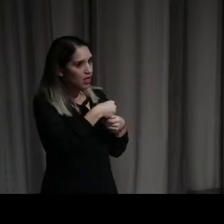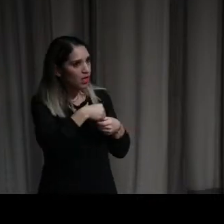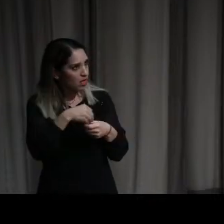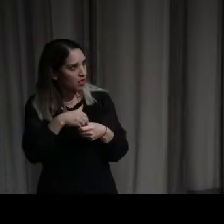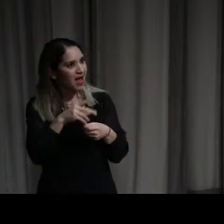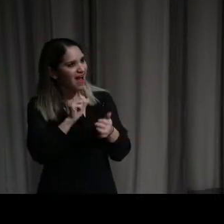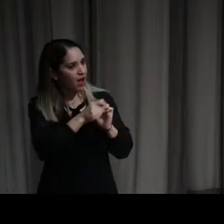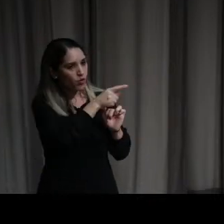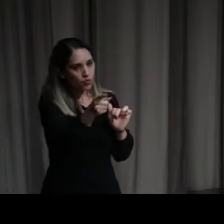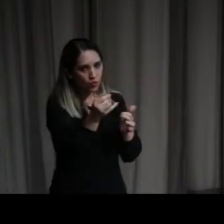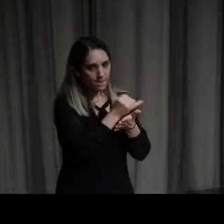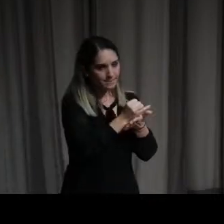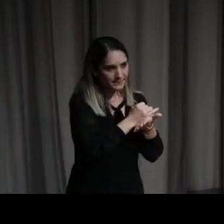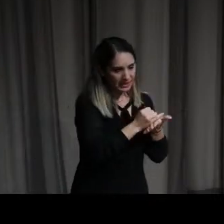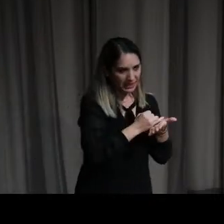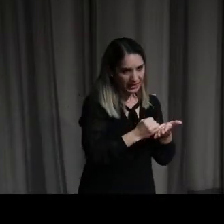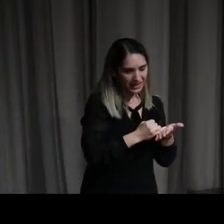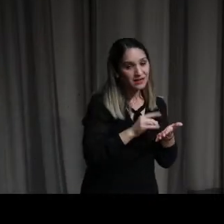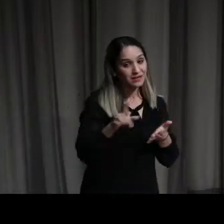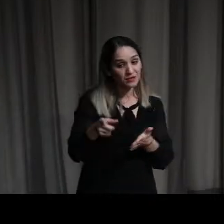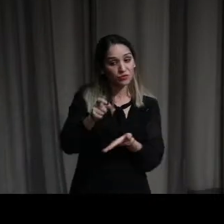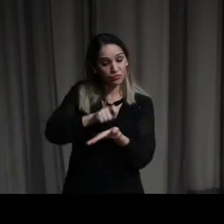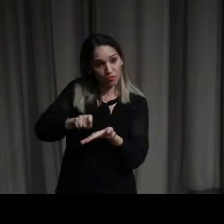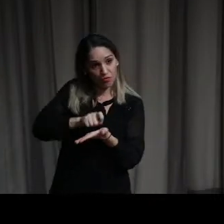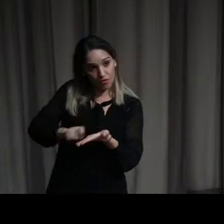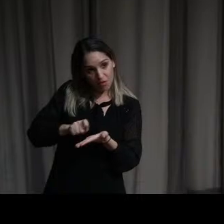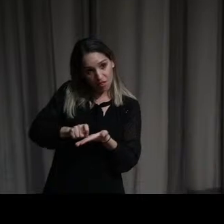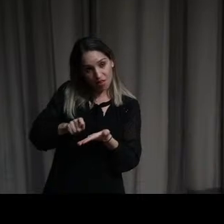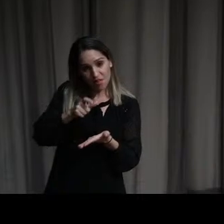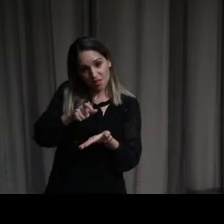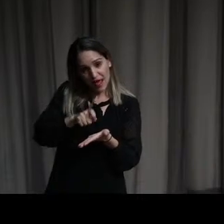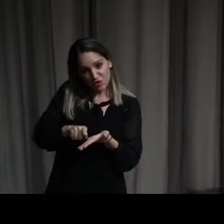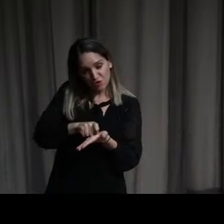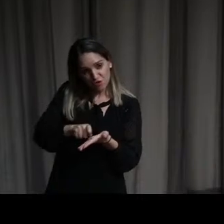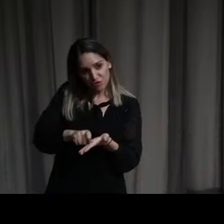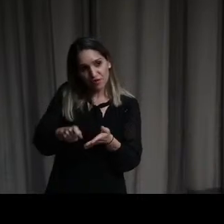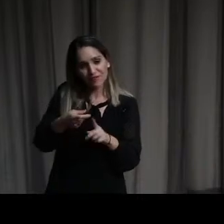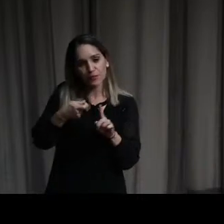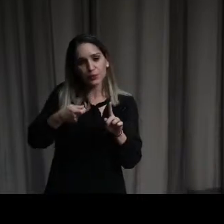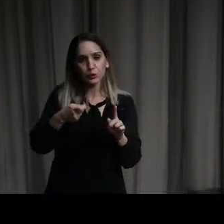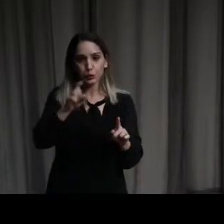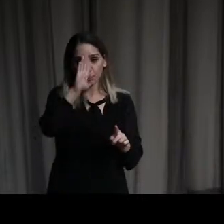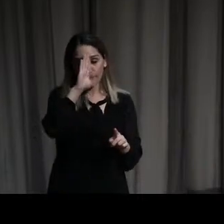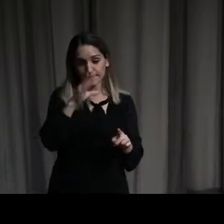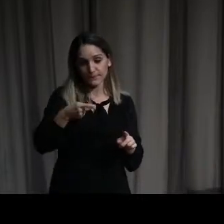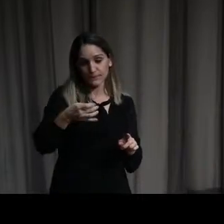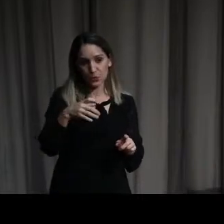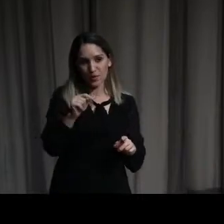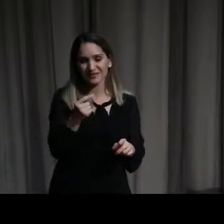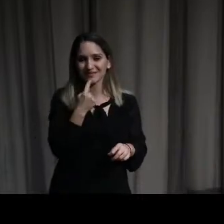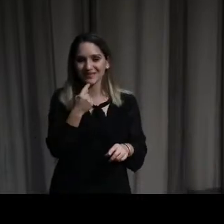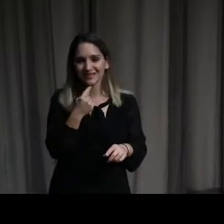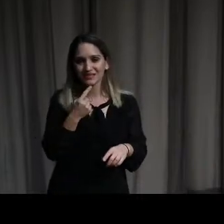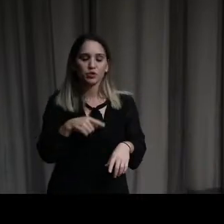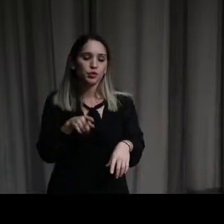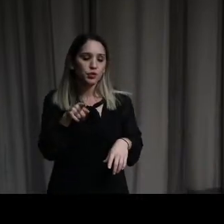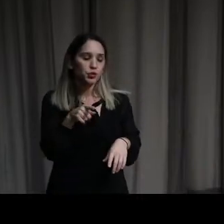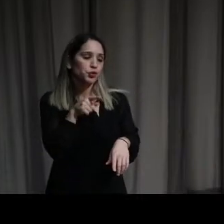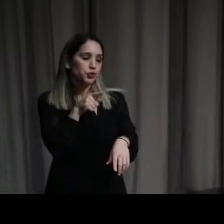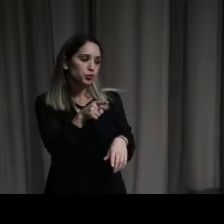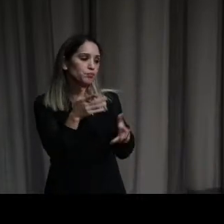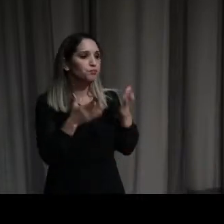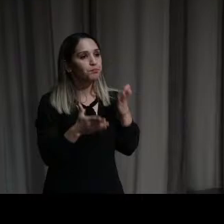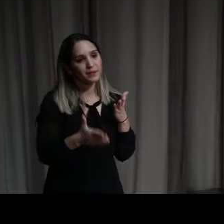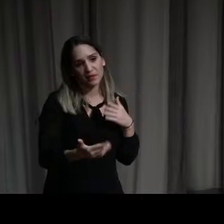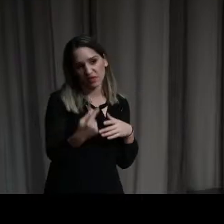he writes to Lezama Lima, the great poet, national Cuban poet, where he says, "You may think that I'm adopting